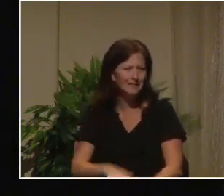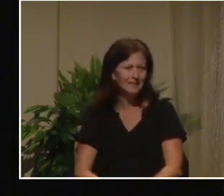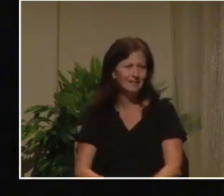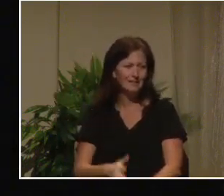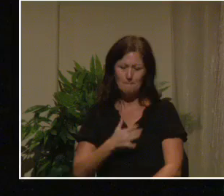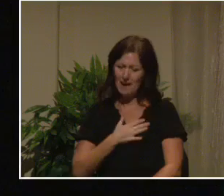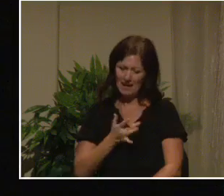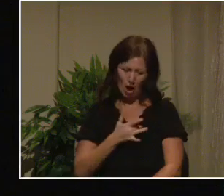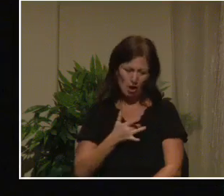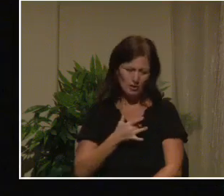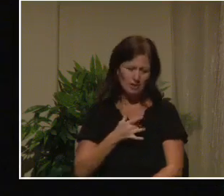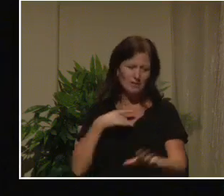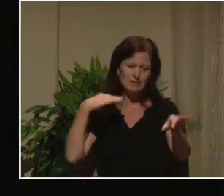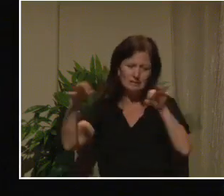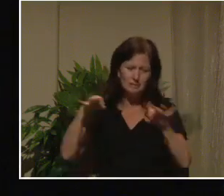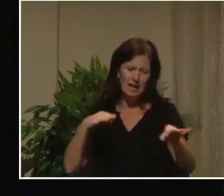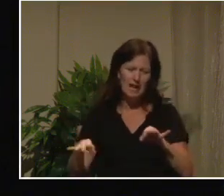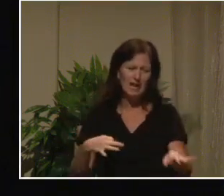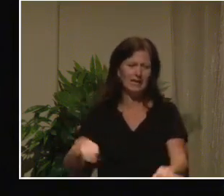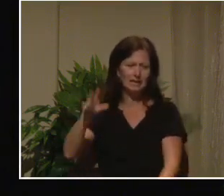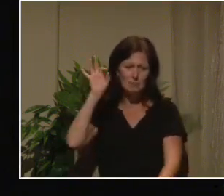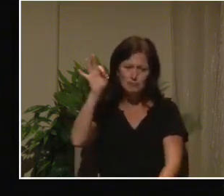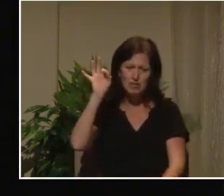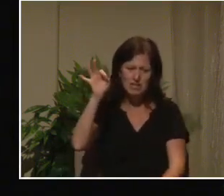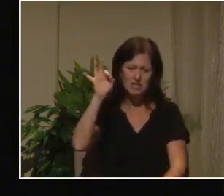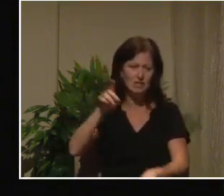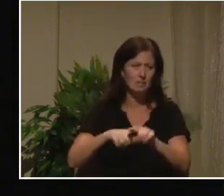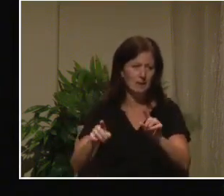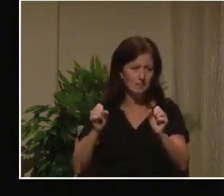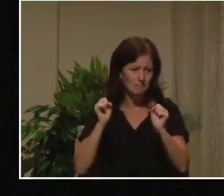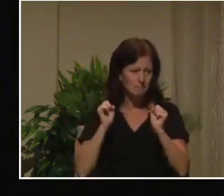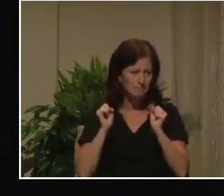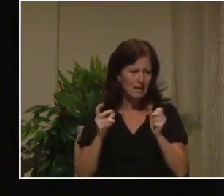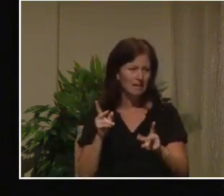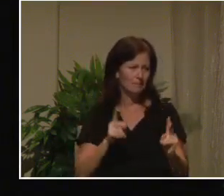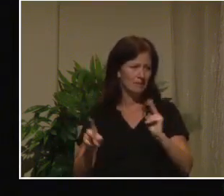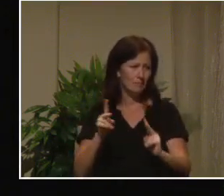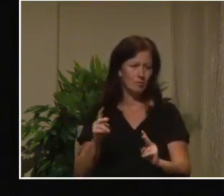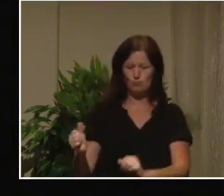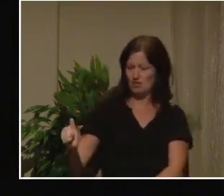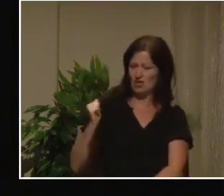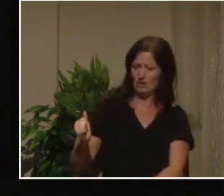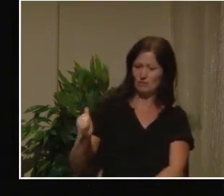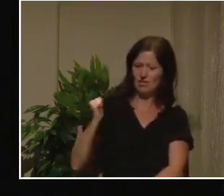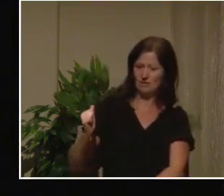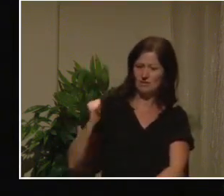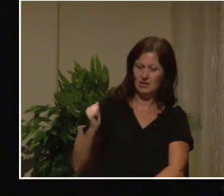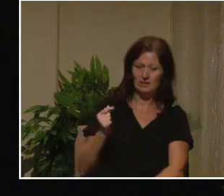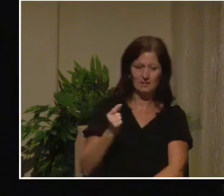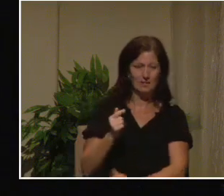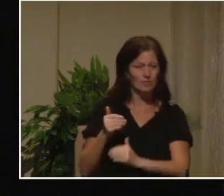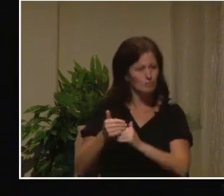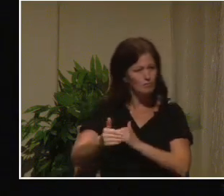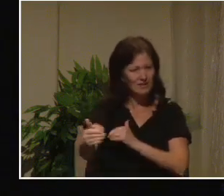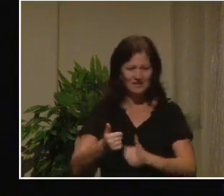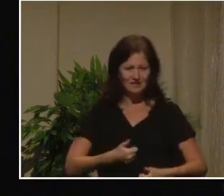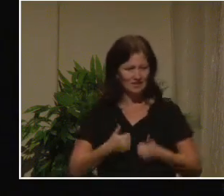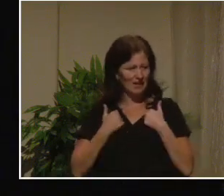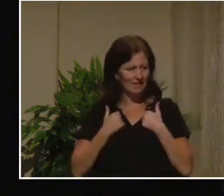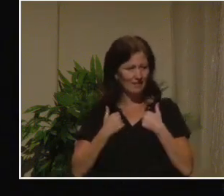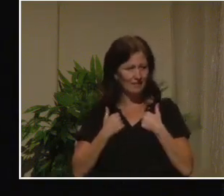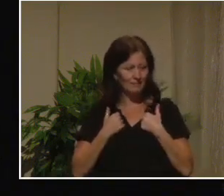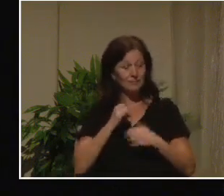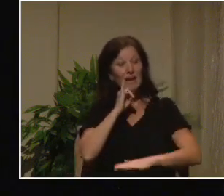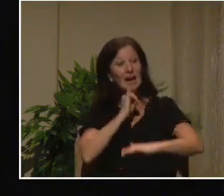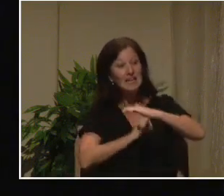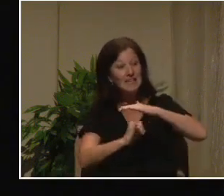out, and they're just going to reject you. And I want you to do this for the rest of your life. And as Isaiah is like, I don't care what it is. I